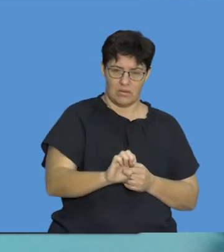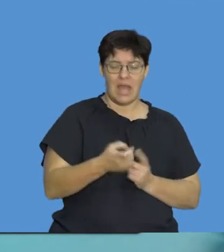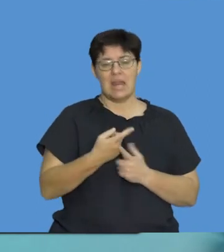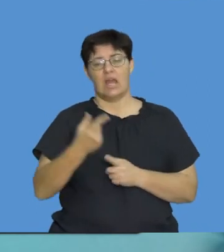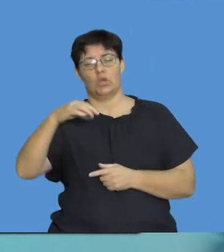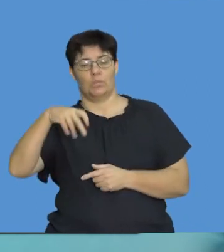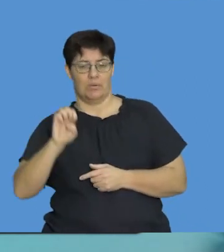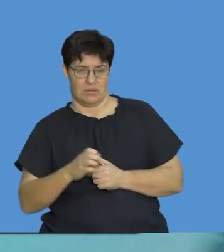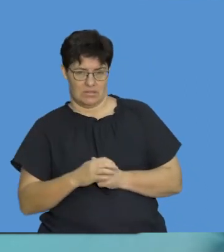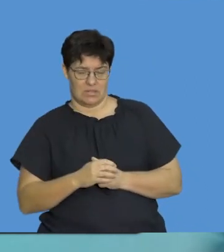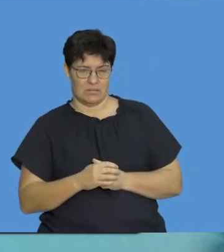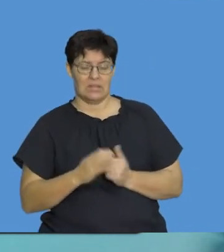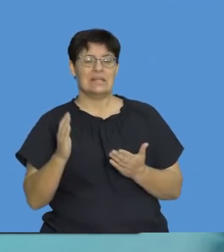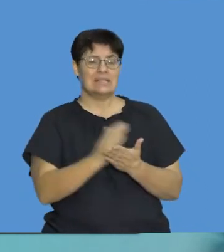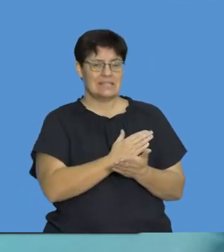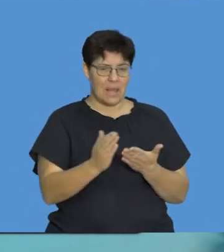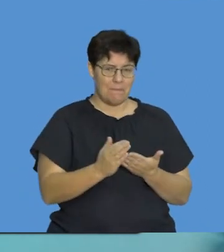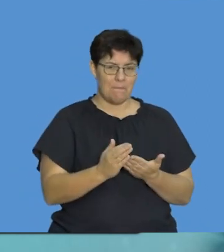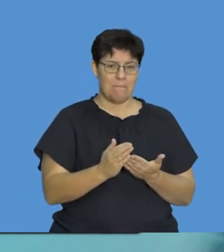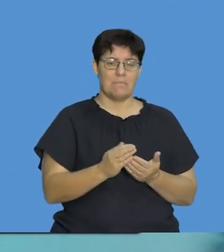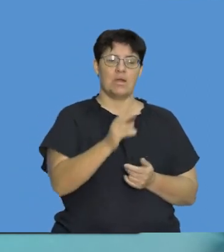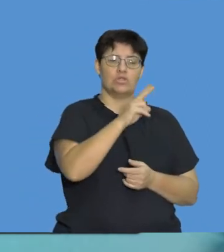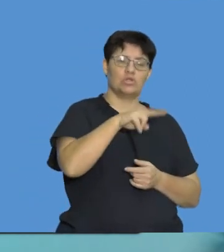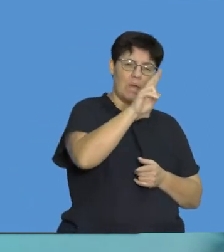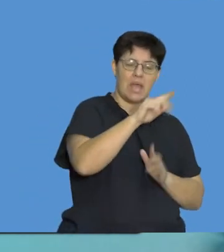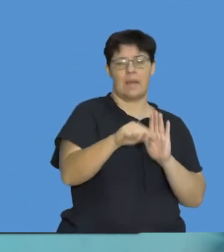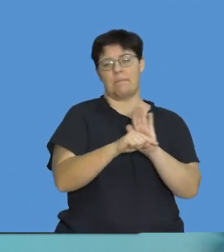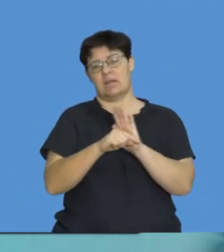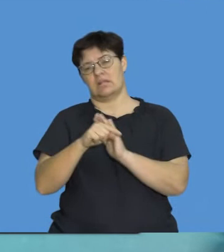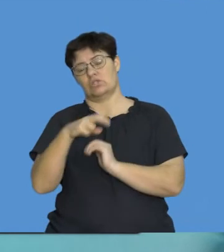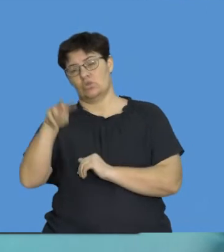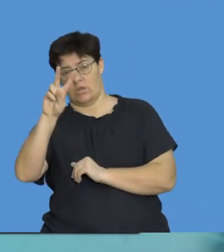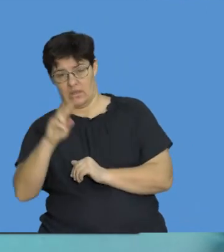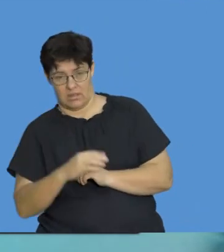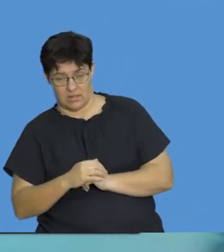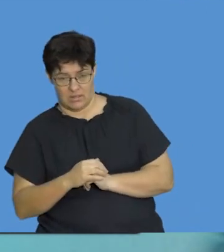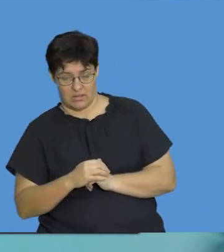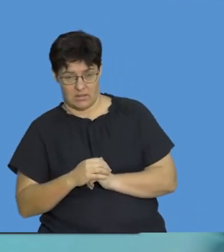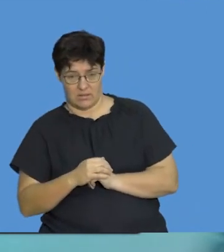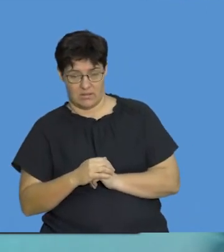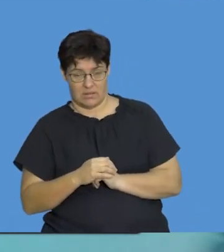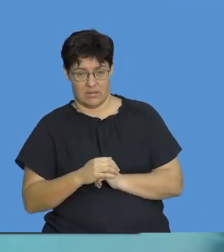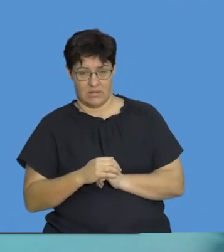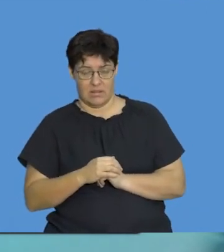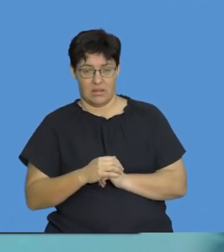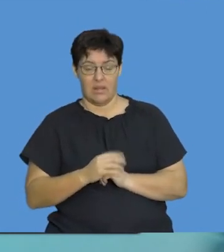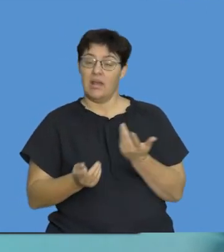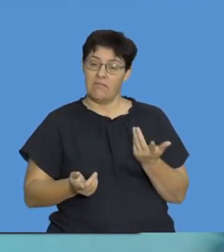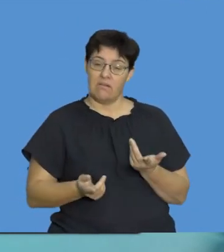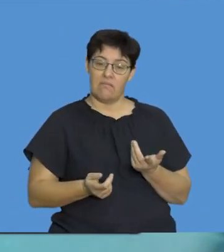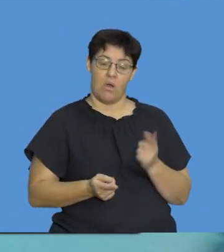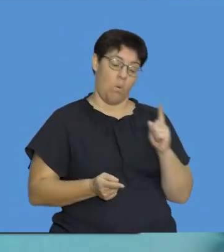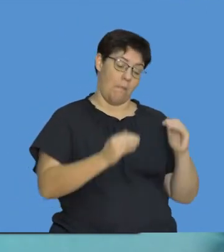I said there's a time where it's a square minus a square. What that means is if you are multiplying